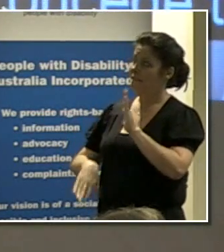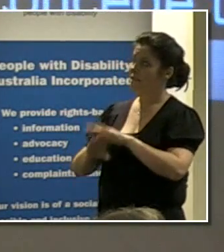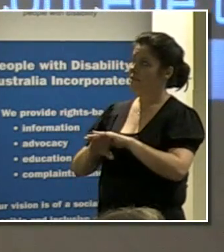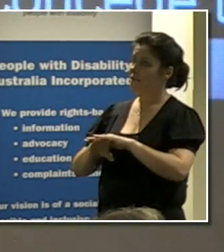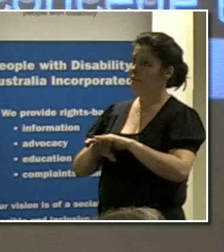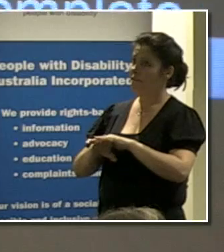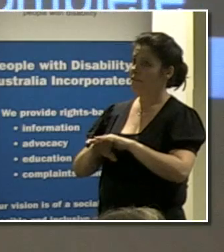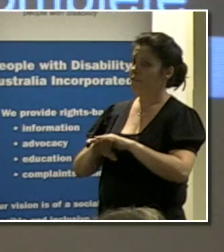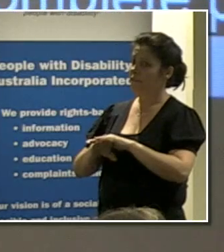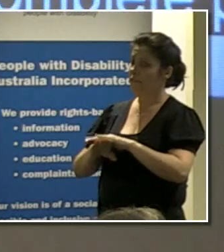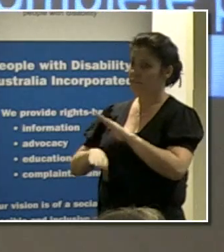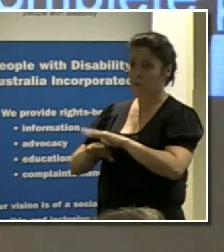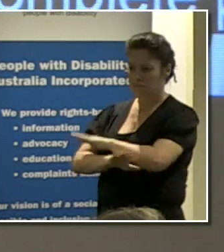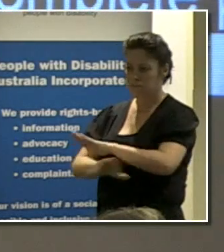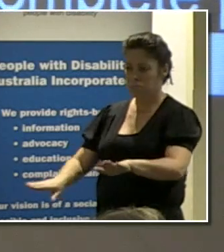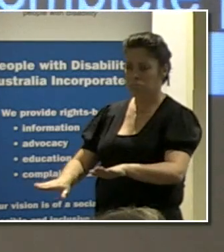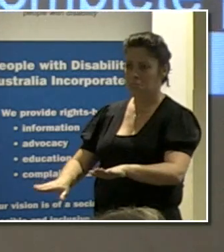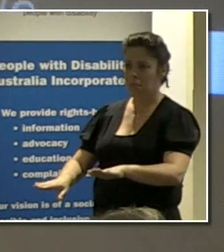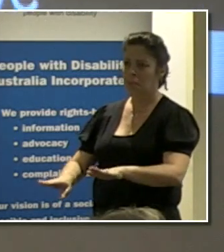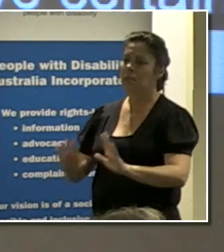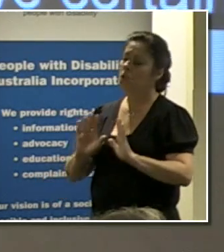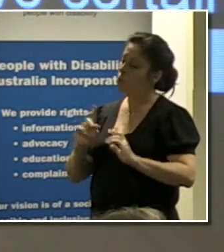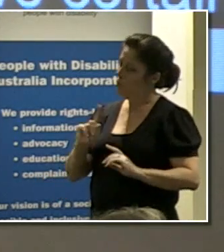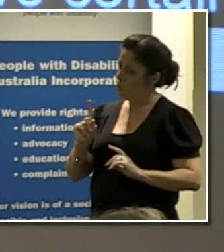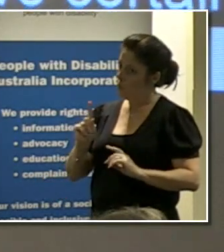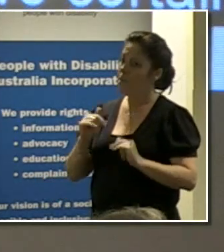prohibition on it, but we certainly have